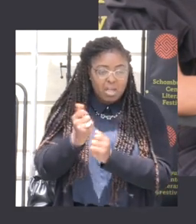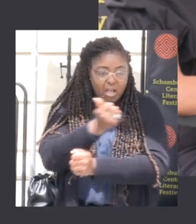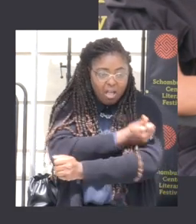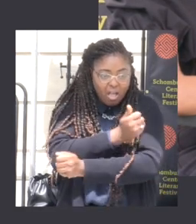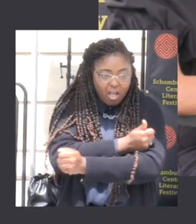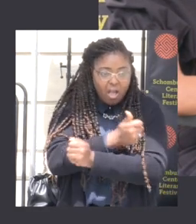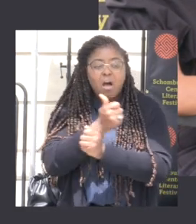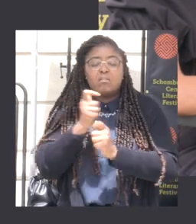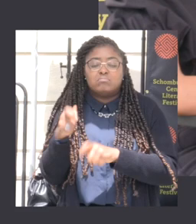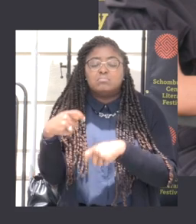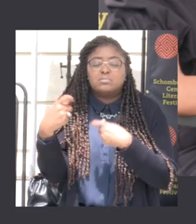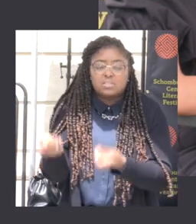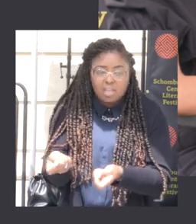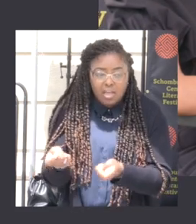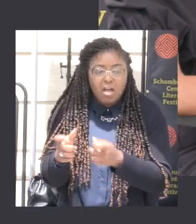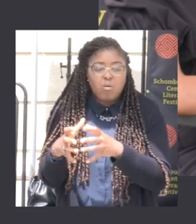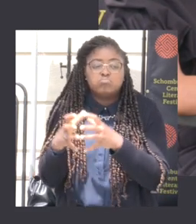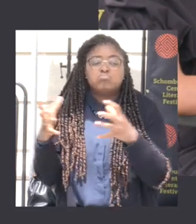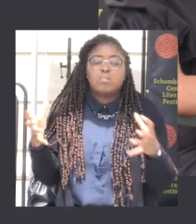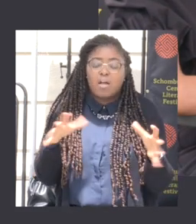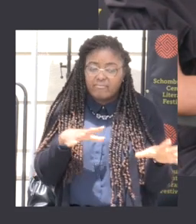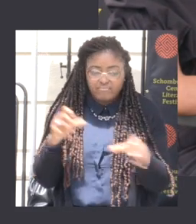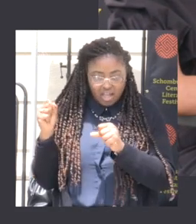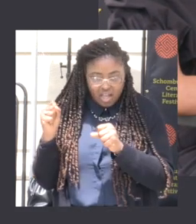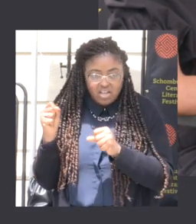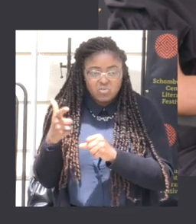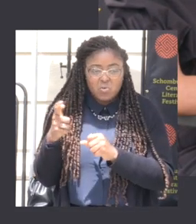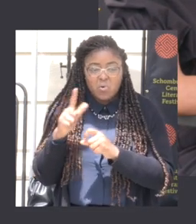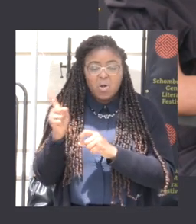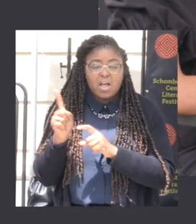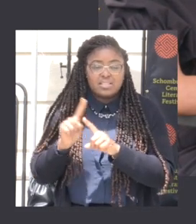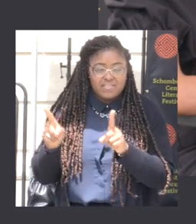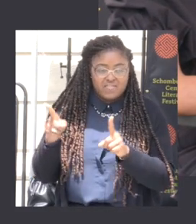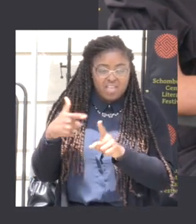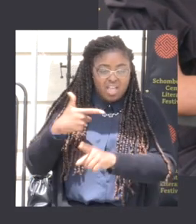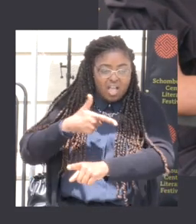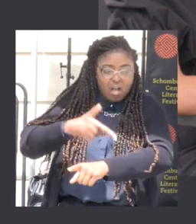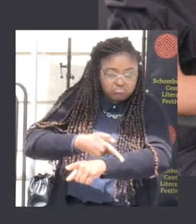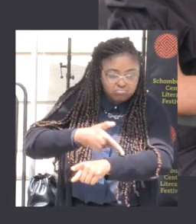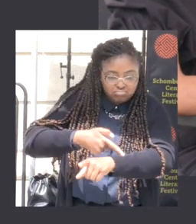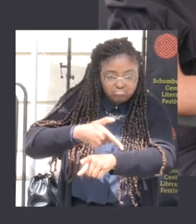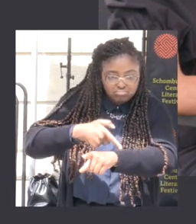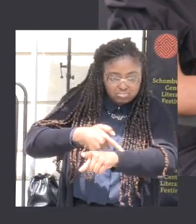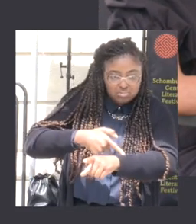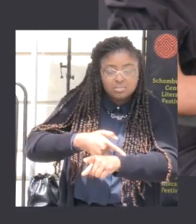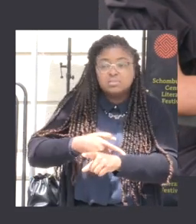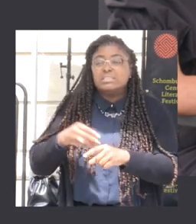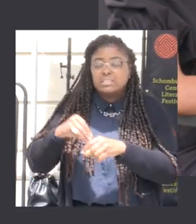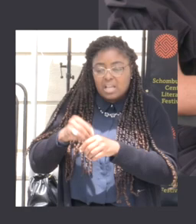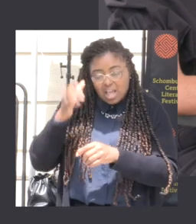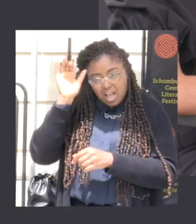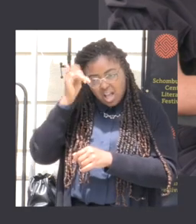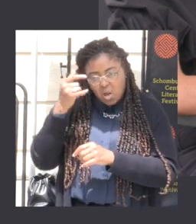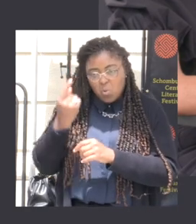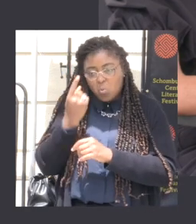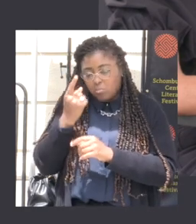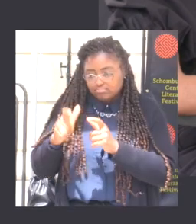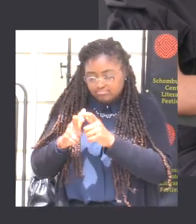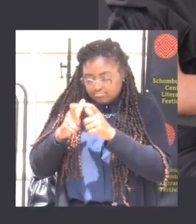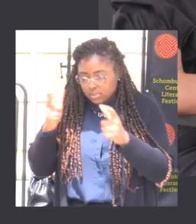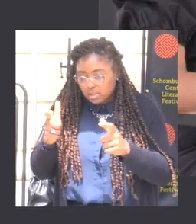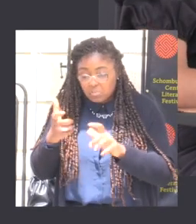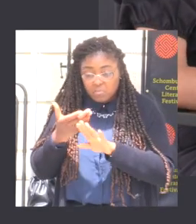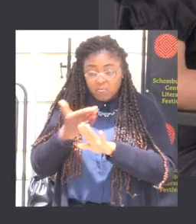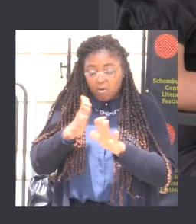sicker. 21 different drugs are pumped into the cow in one big lump. And just before it dies, it cries